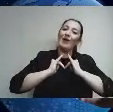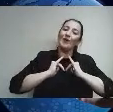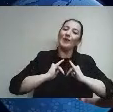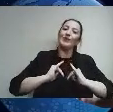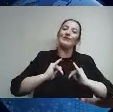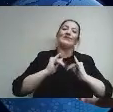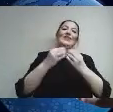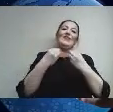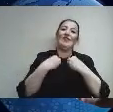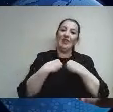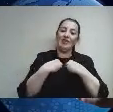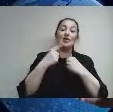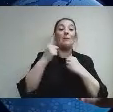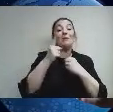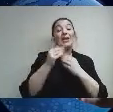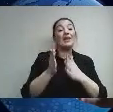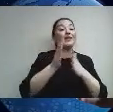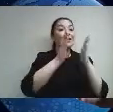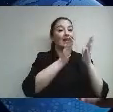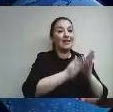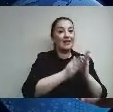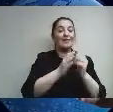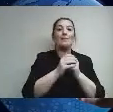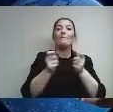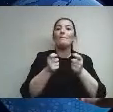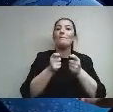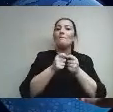Since 2019,